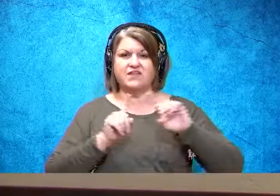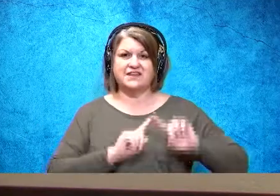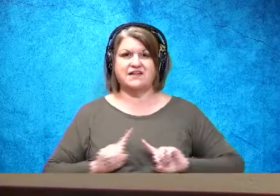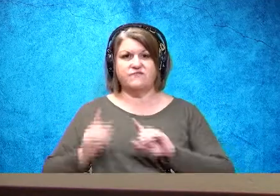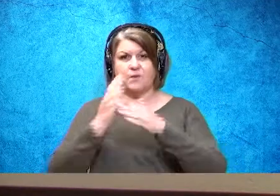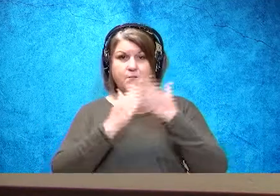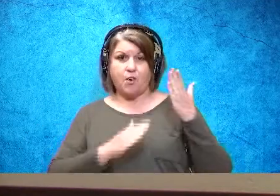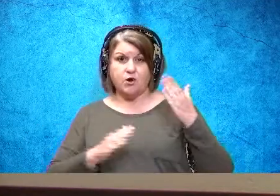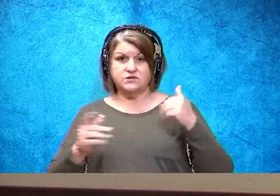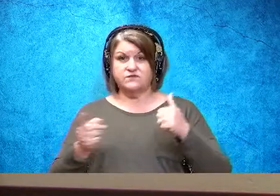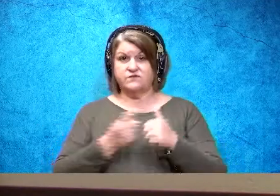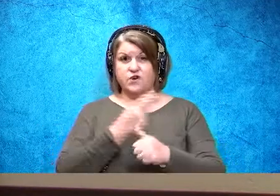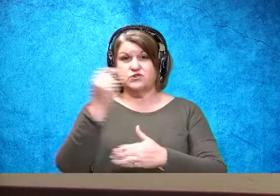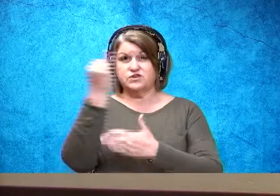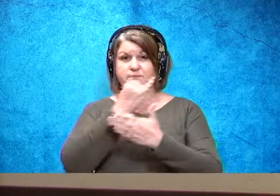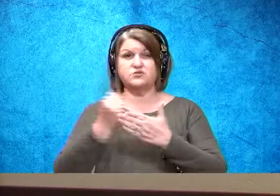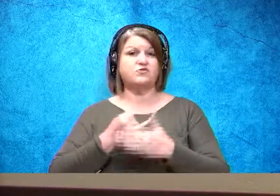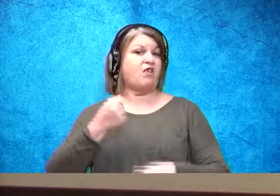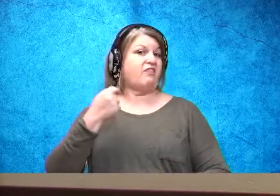going to draw is the neck.